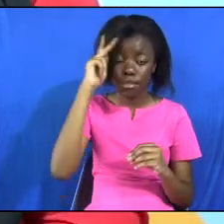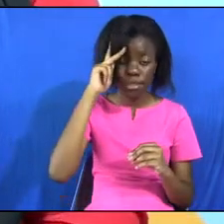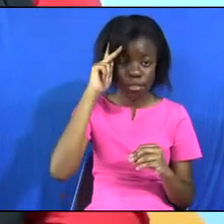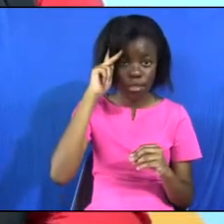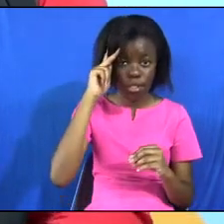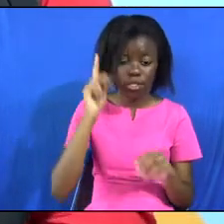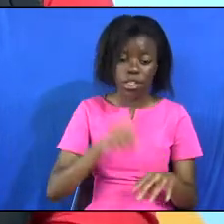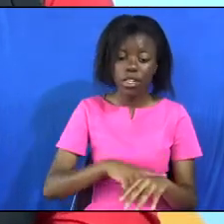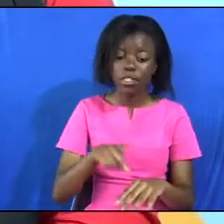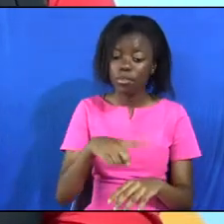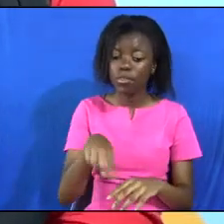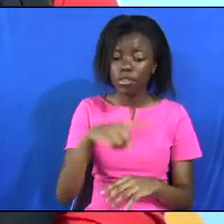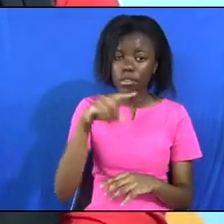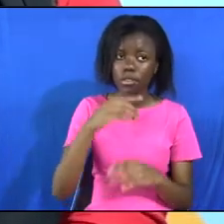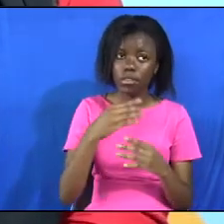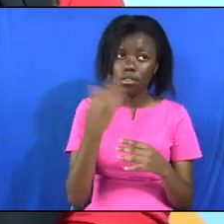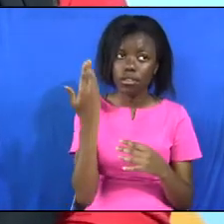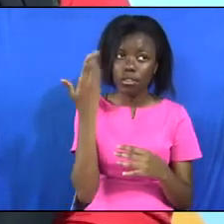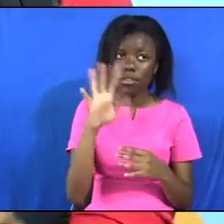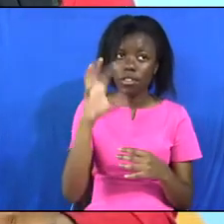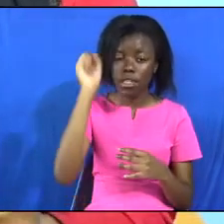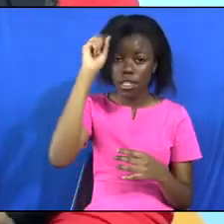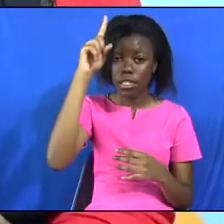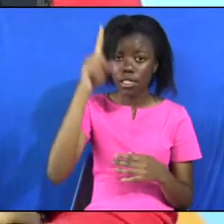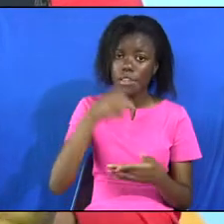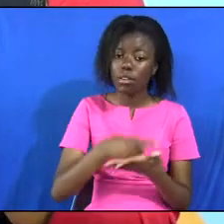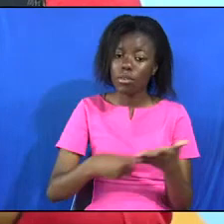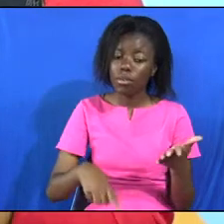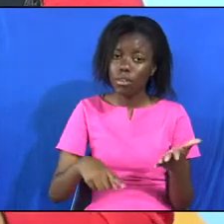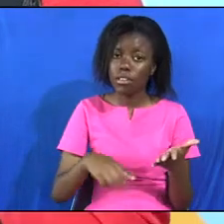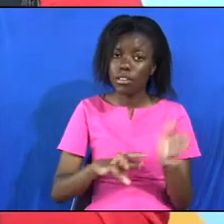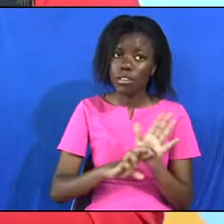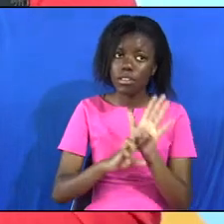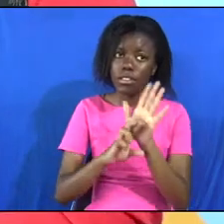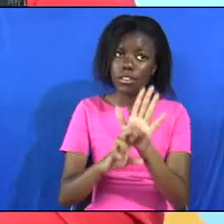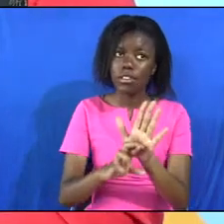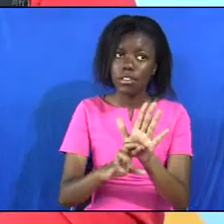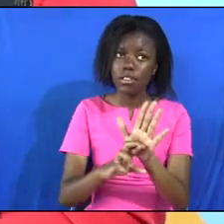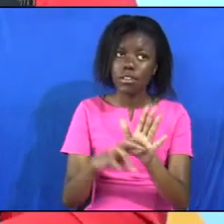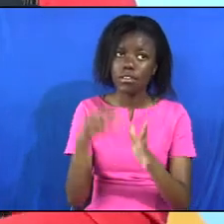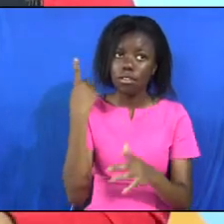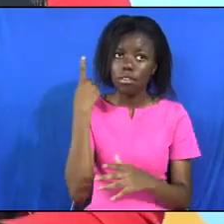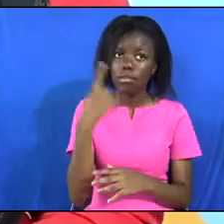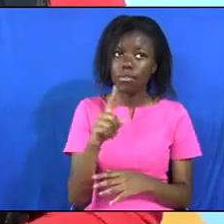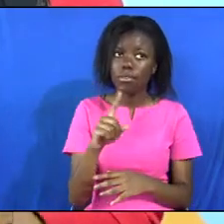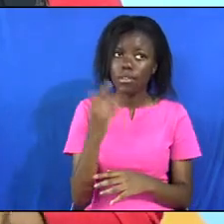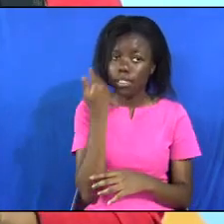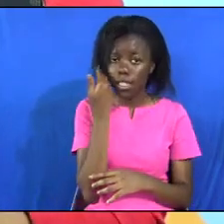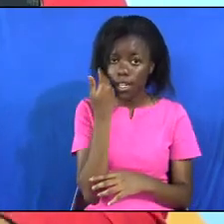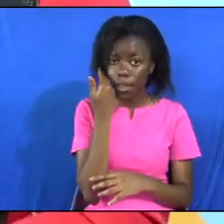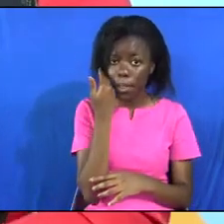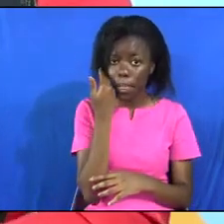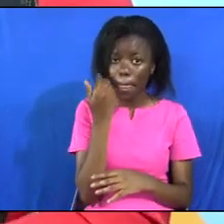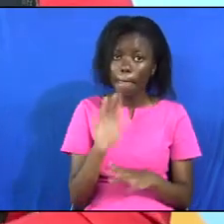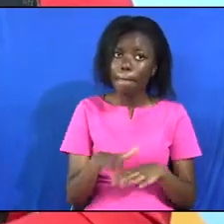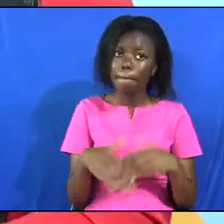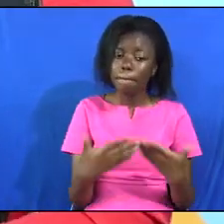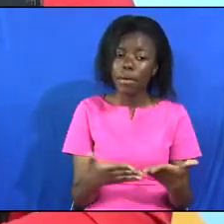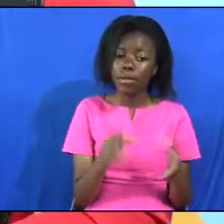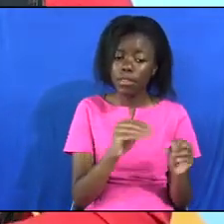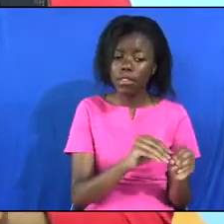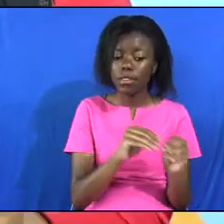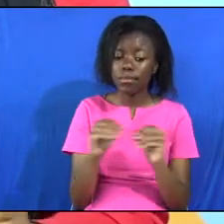don't understand what is it that causes a certain disease, how is it